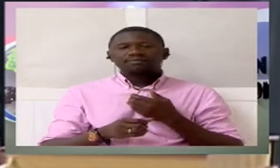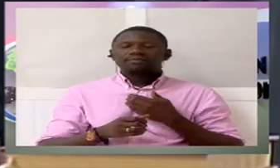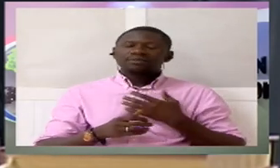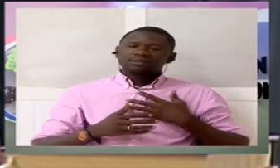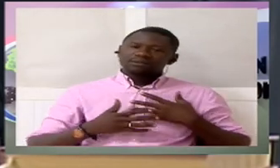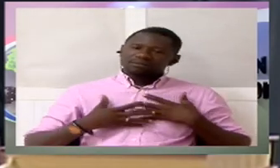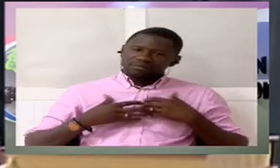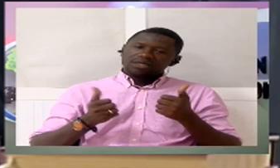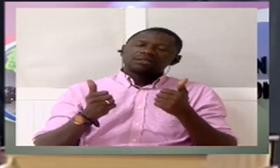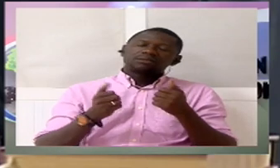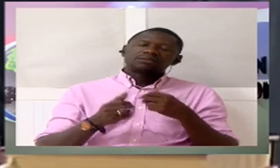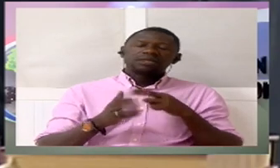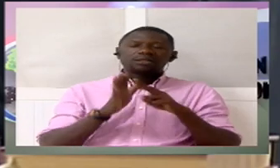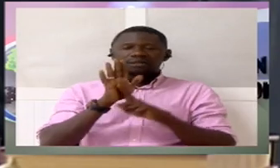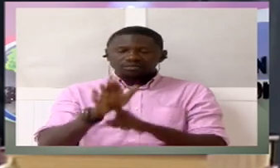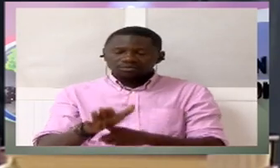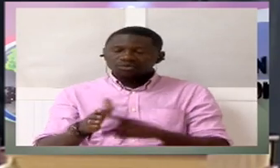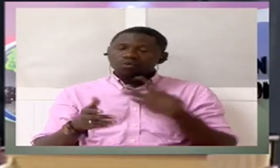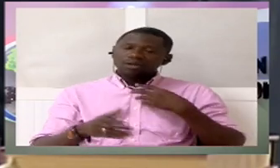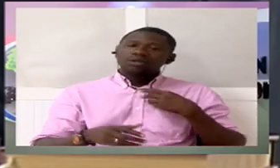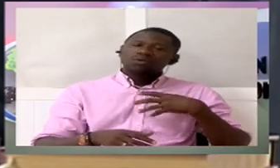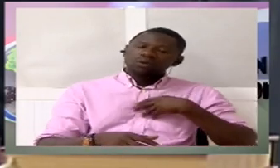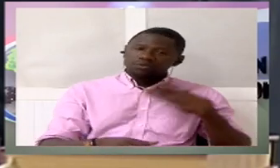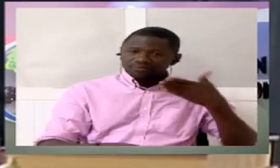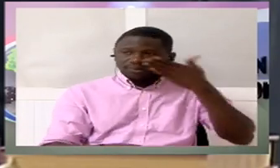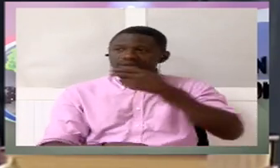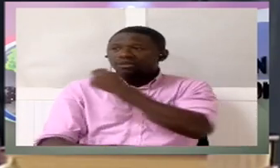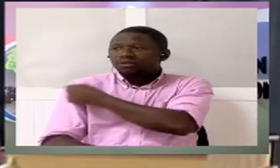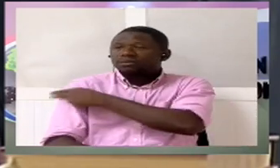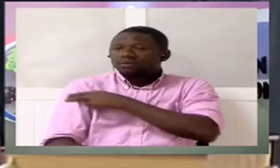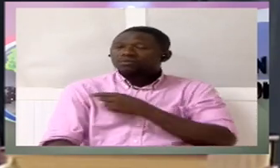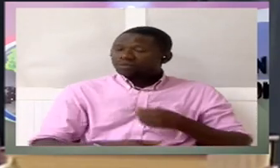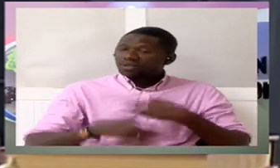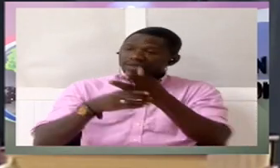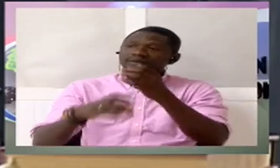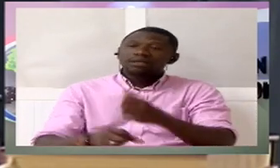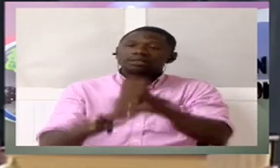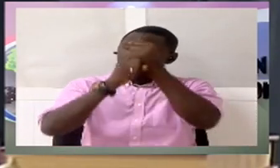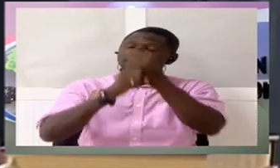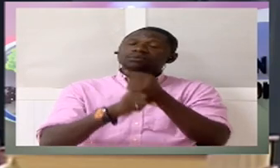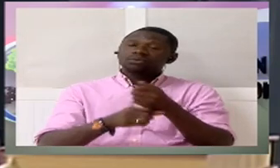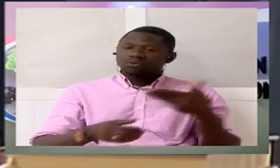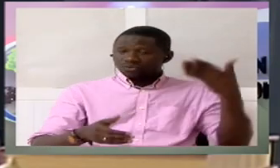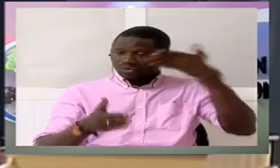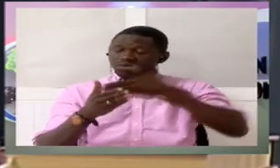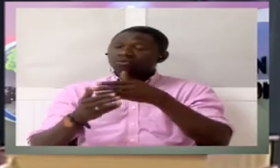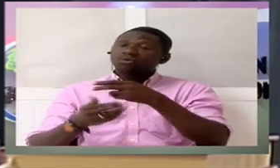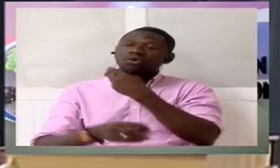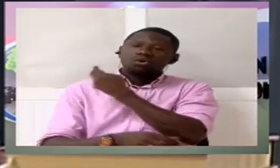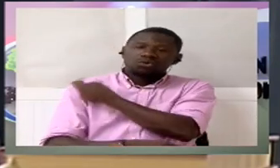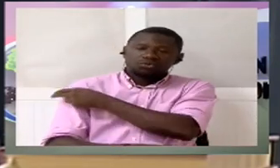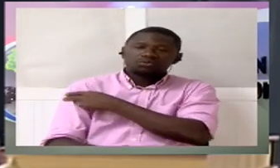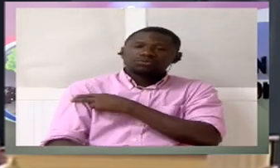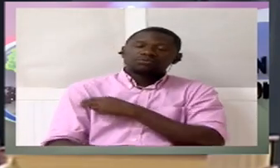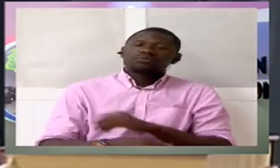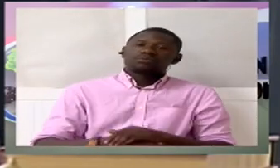yamako etalo. And that when he needed to go to the hospital, he will be given the assistance he needs to get there. Because ngajele ko na lafta pukata hospital ninsa sa